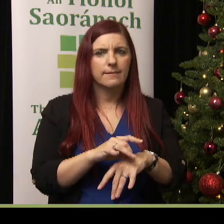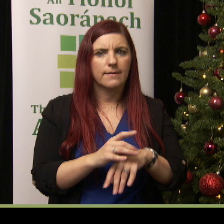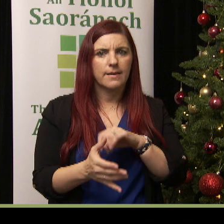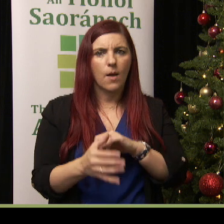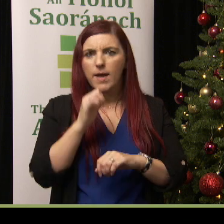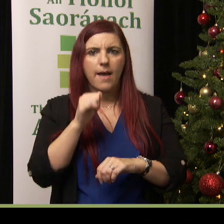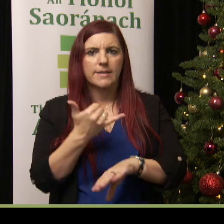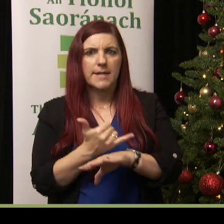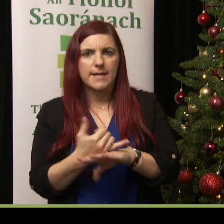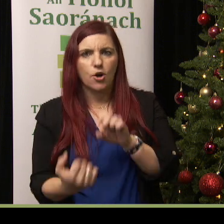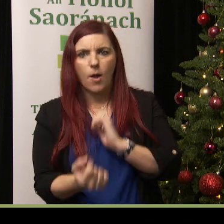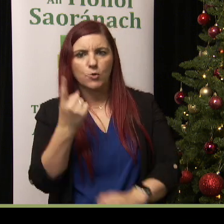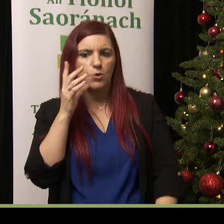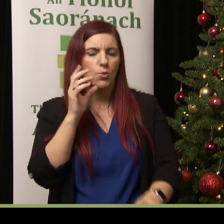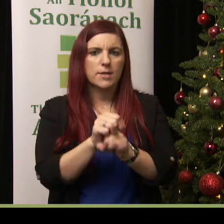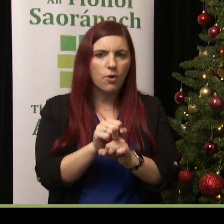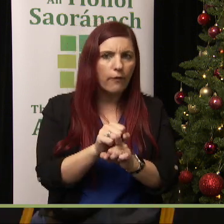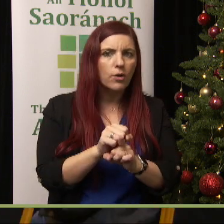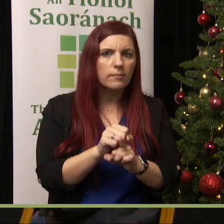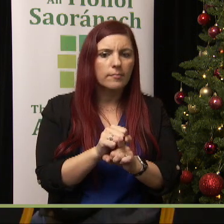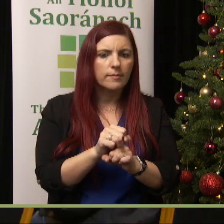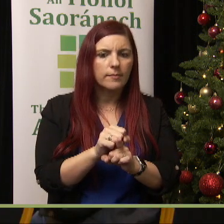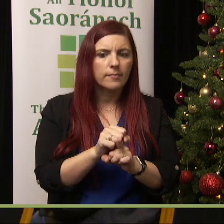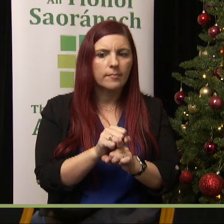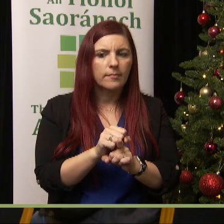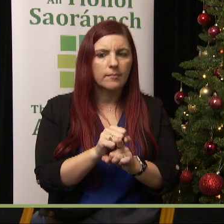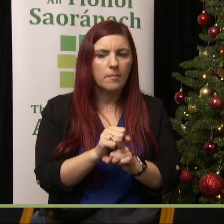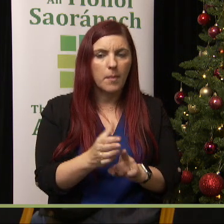even had chance to discover if we let things go extinct,